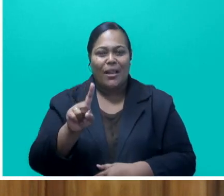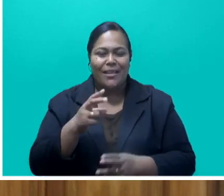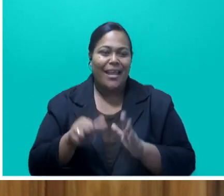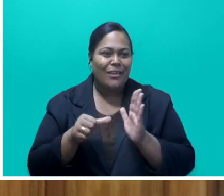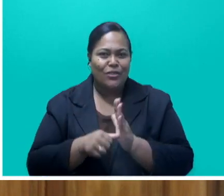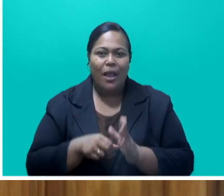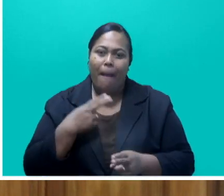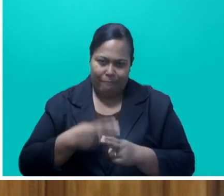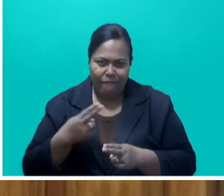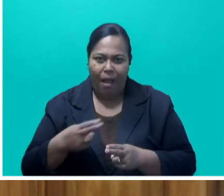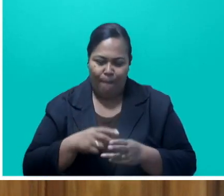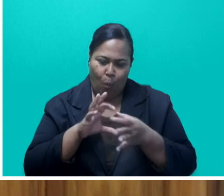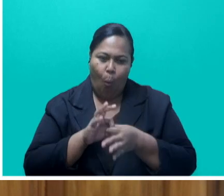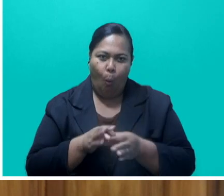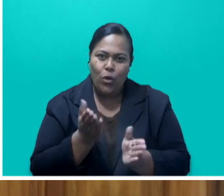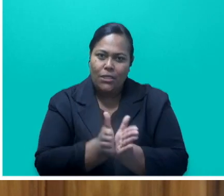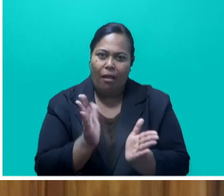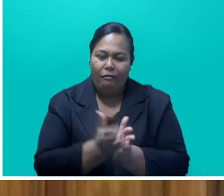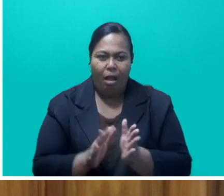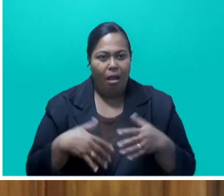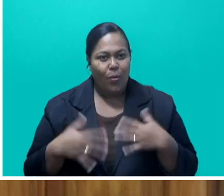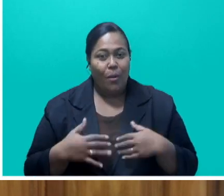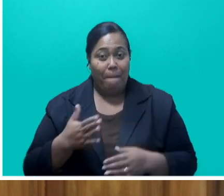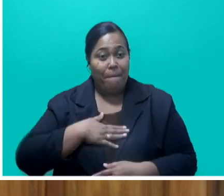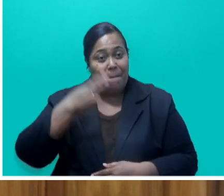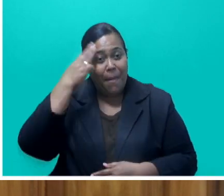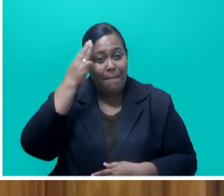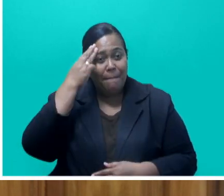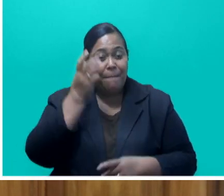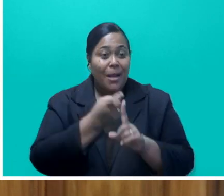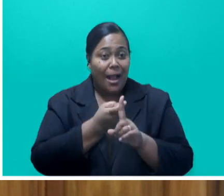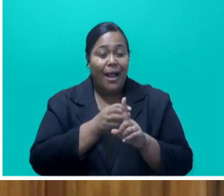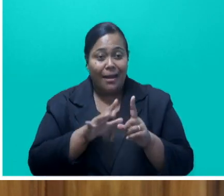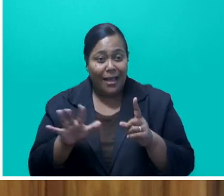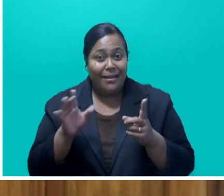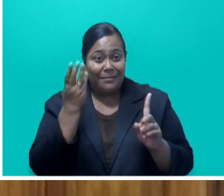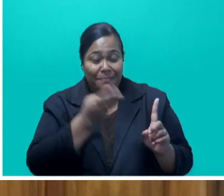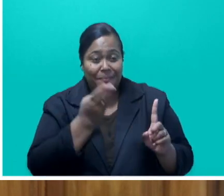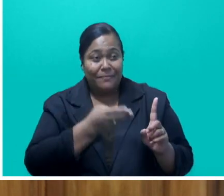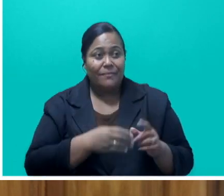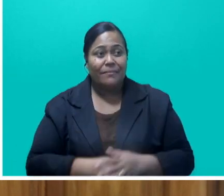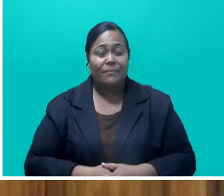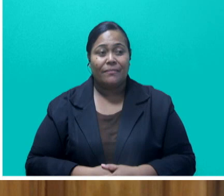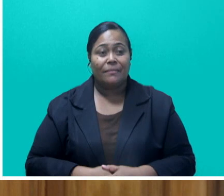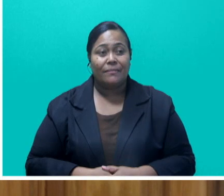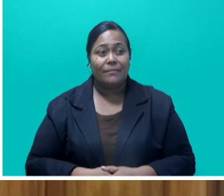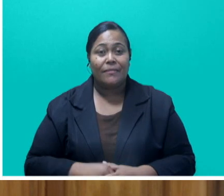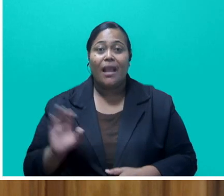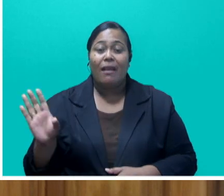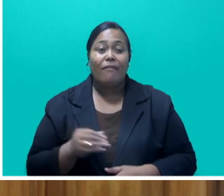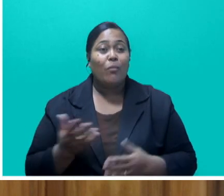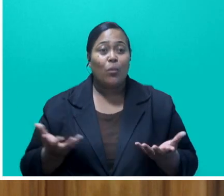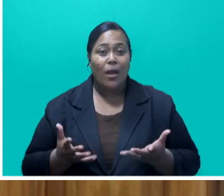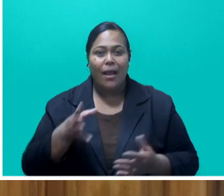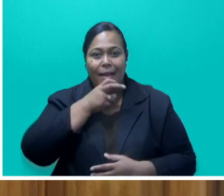cassava. My mom, Caroline Tubuna, who hails from Namoana